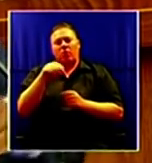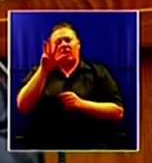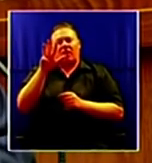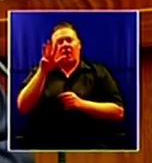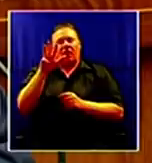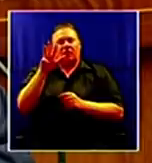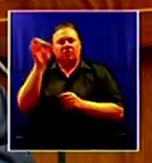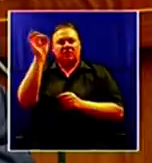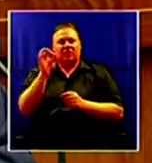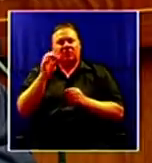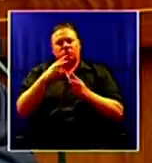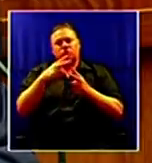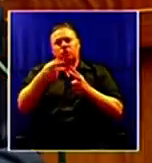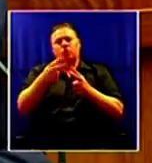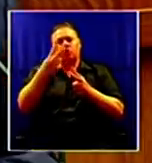outer 2 years.